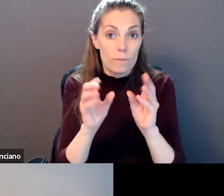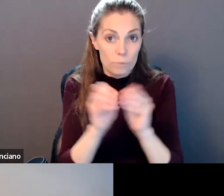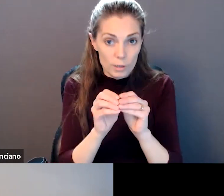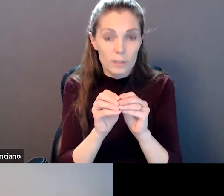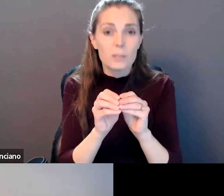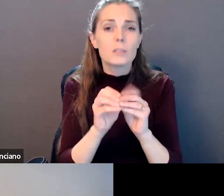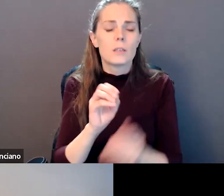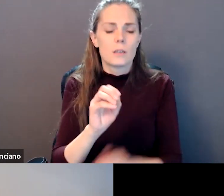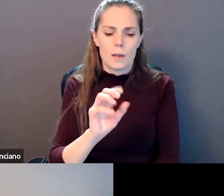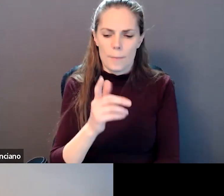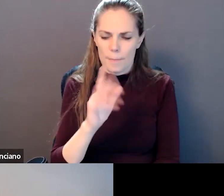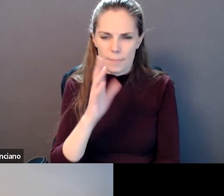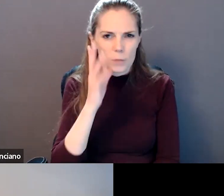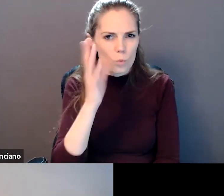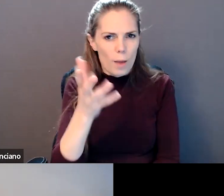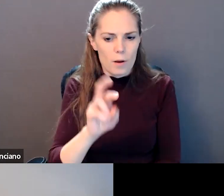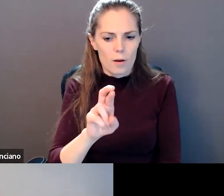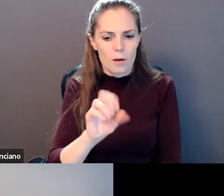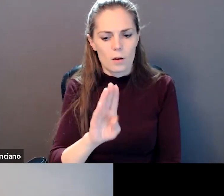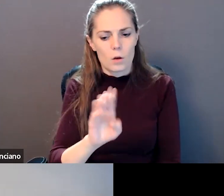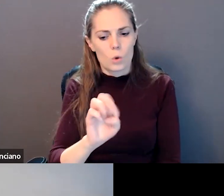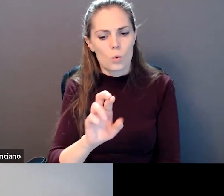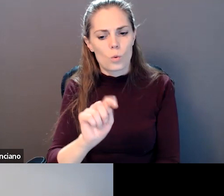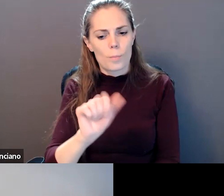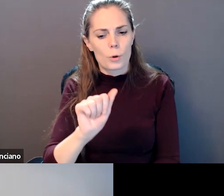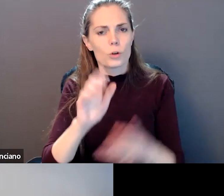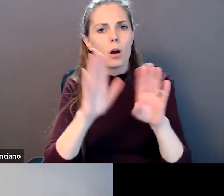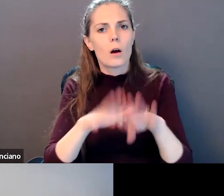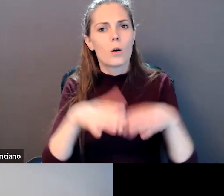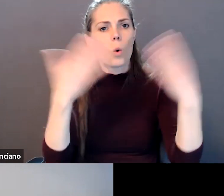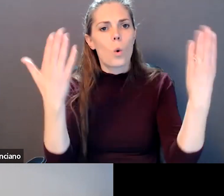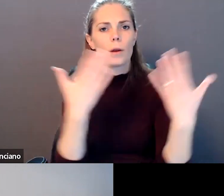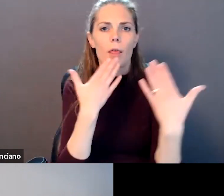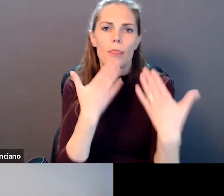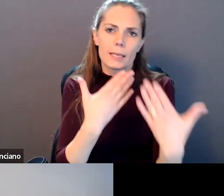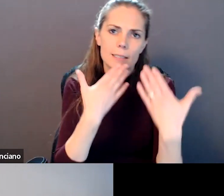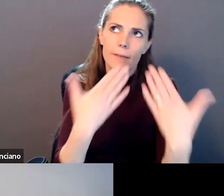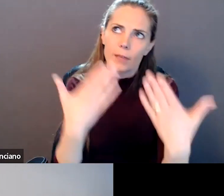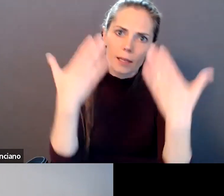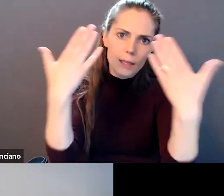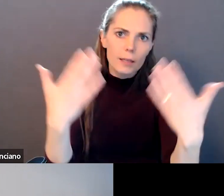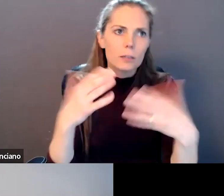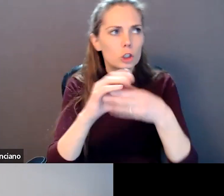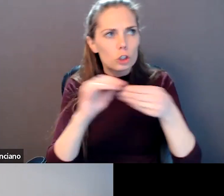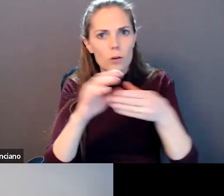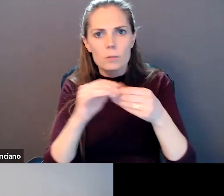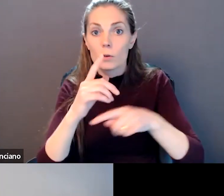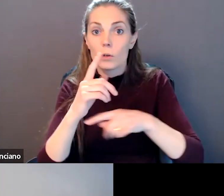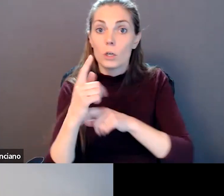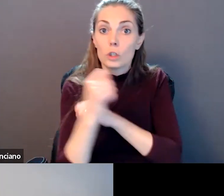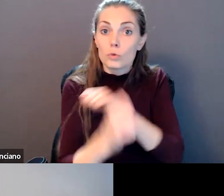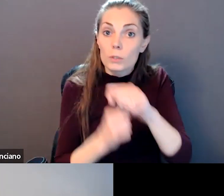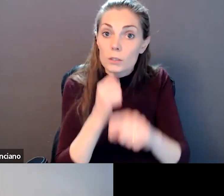She talked about traditional values and how ways of knowing from